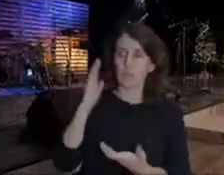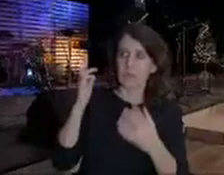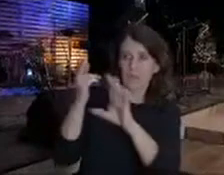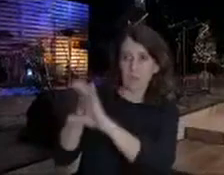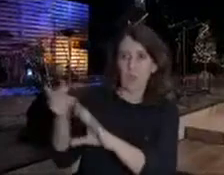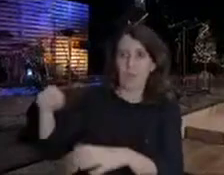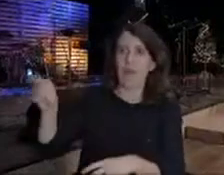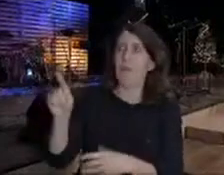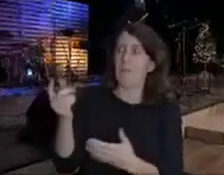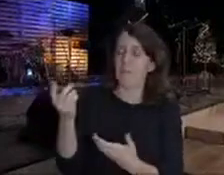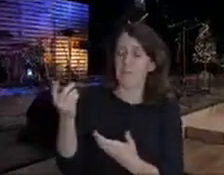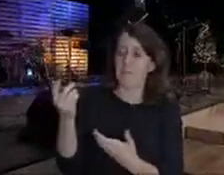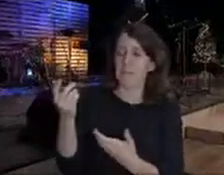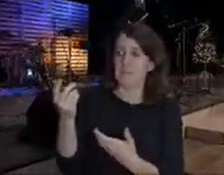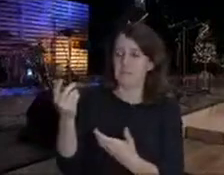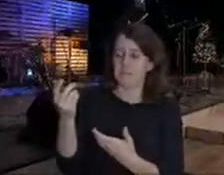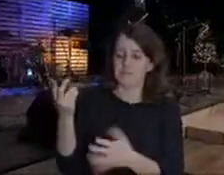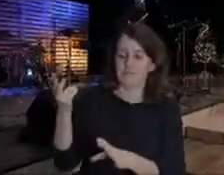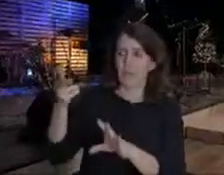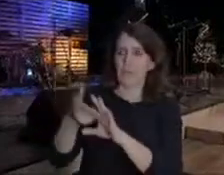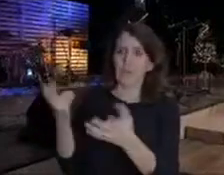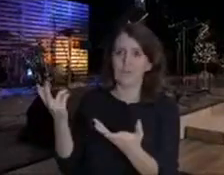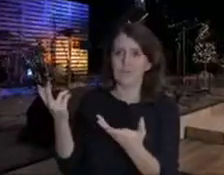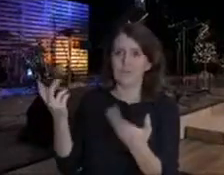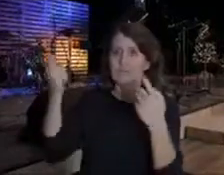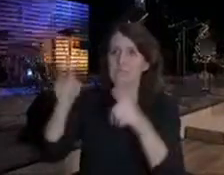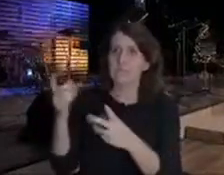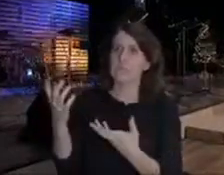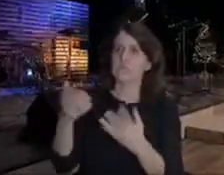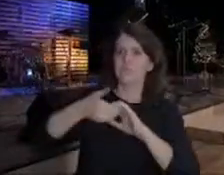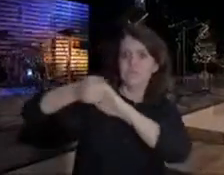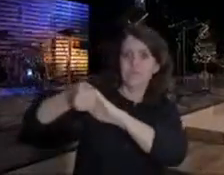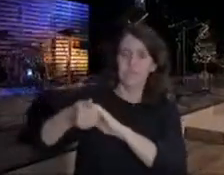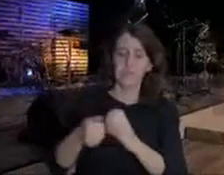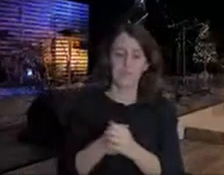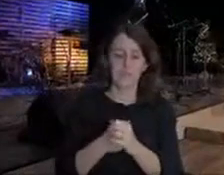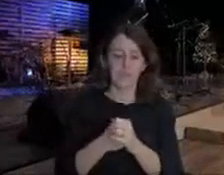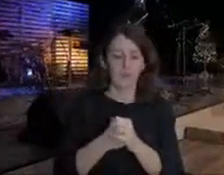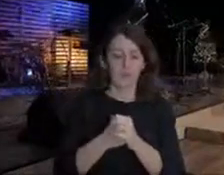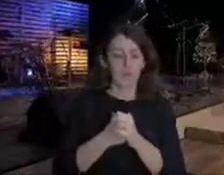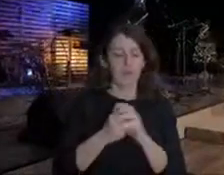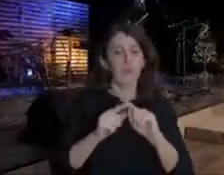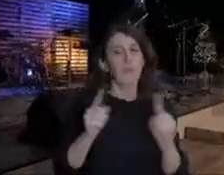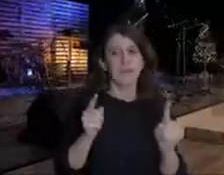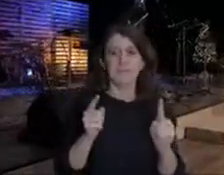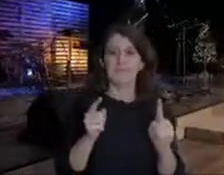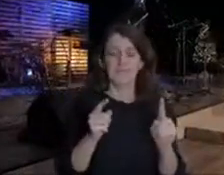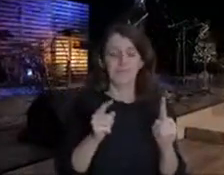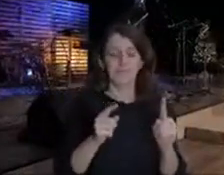with Assyria here? Are we going to be allies with Assyria? And unfortunately, looking back historically, it didn't really matter which one of those you